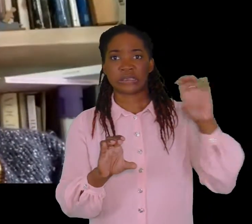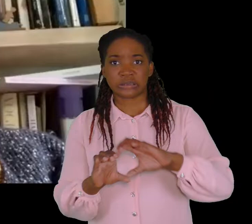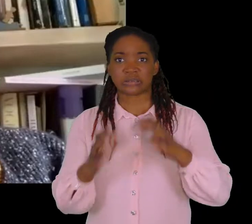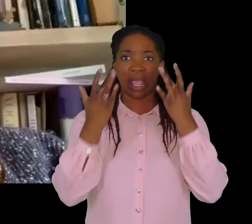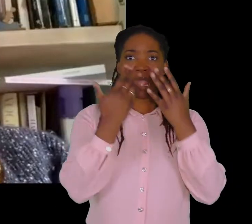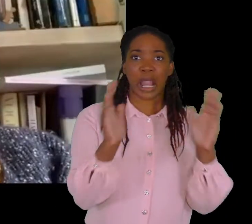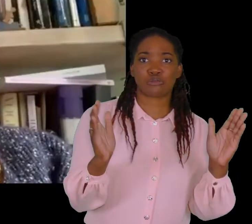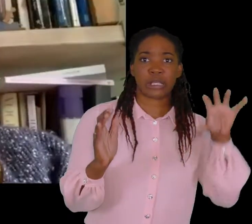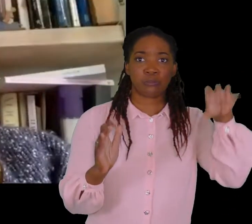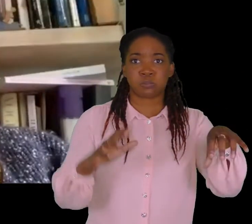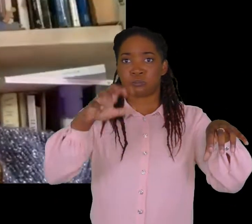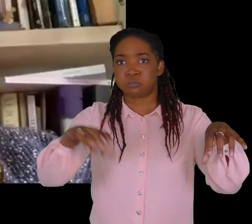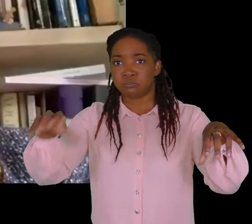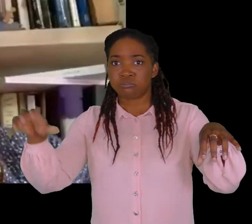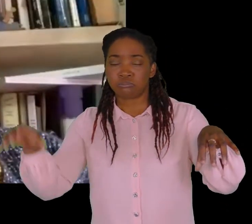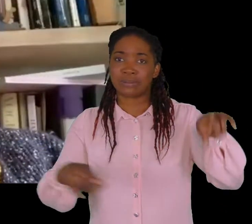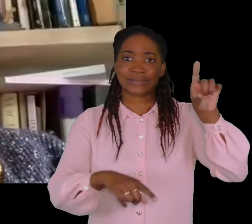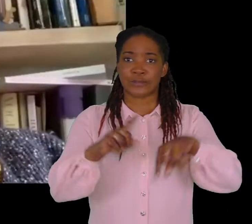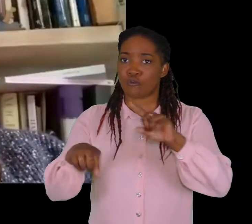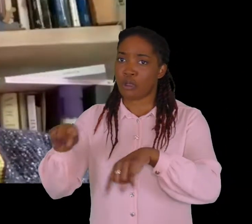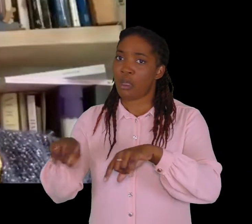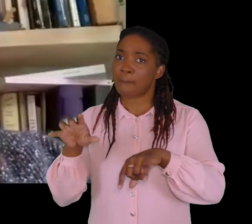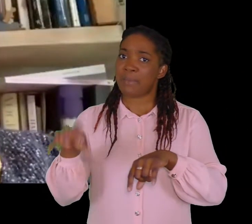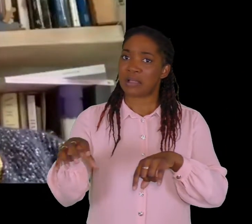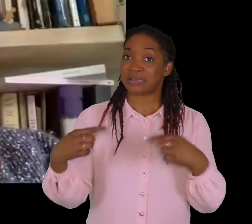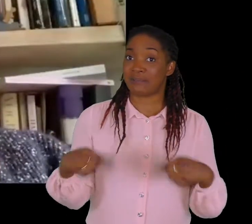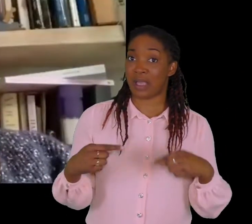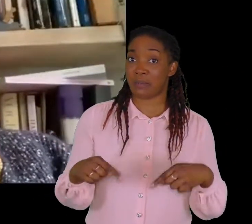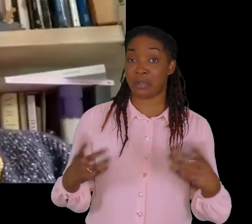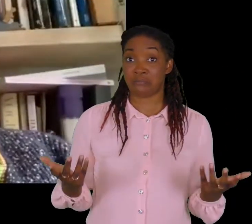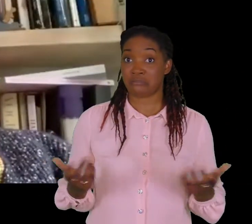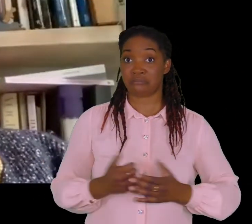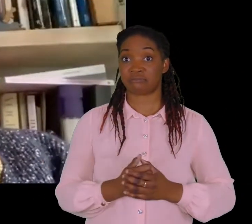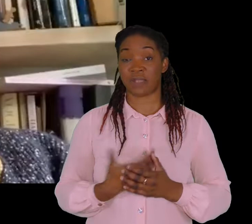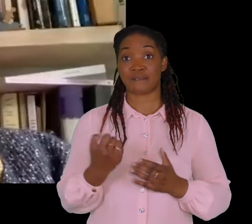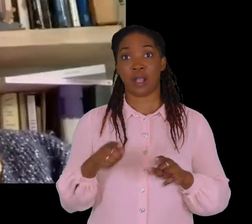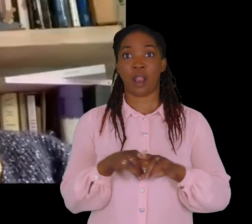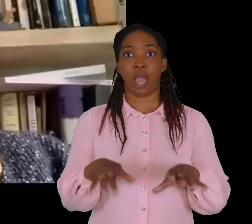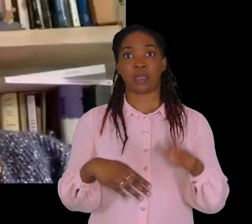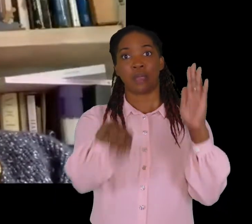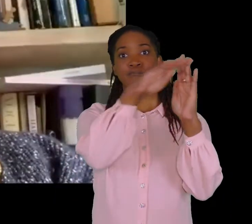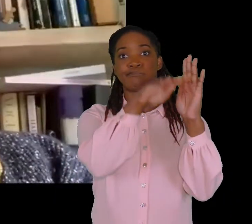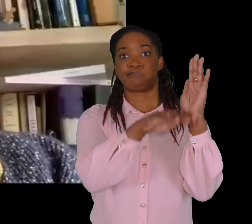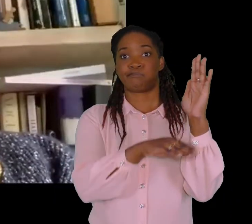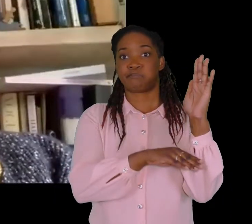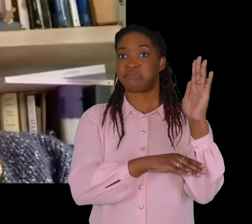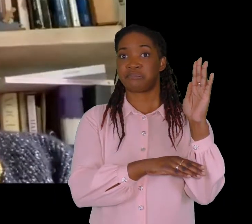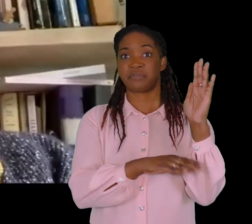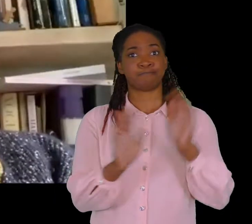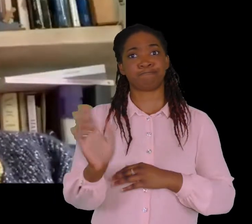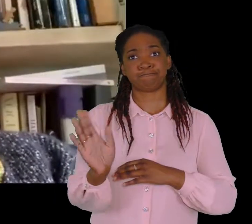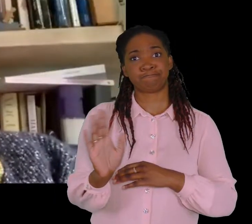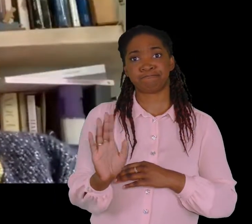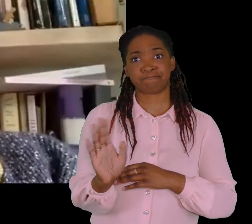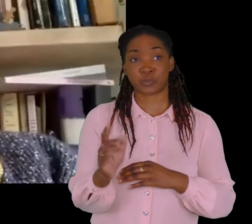funding. There were galleries, all sorts of places. There wasn't necessarily a hierarchy of community art,